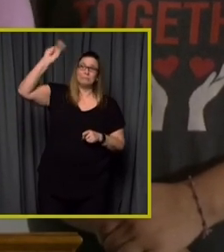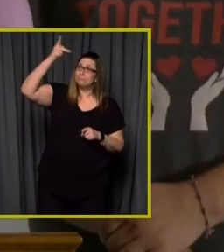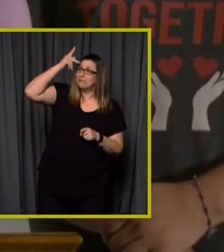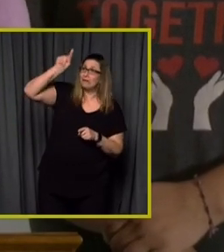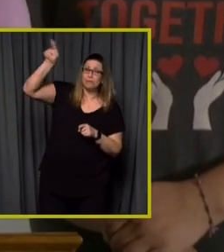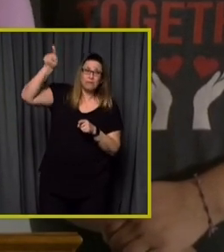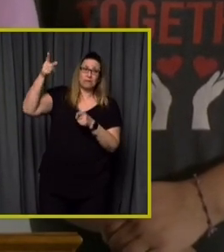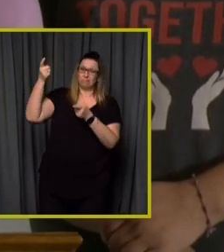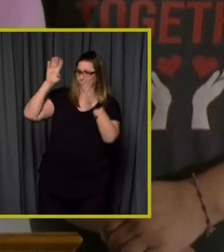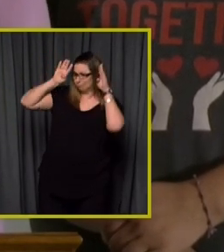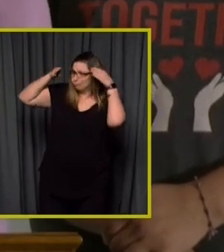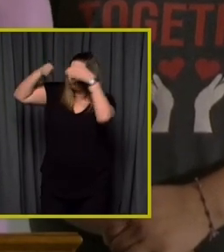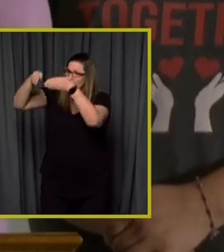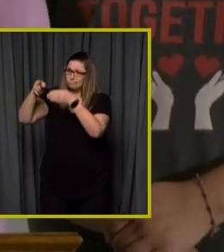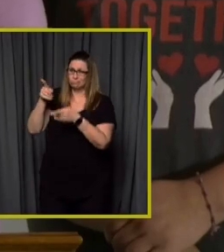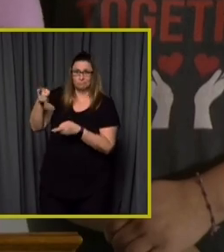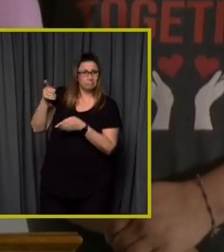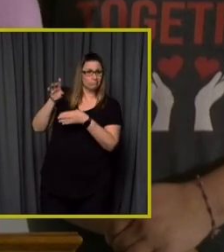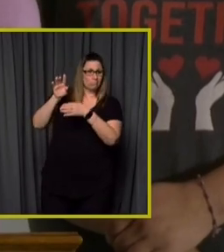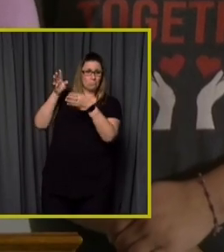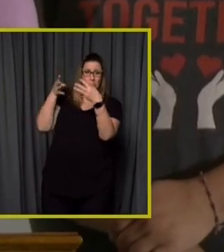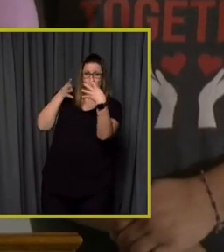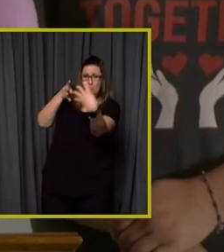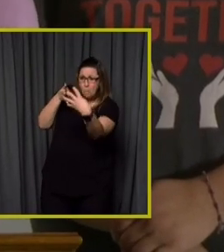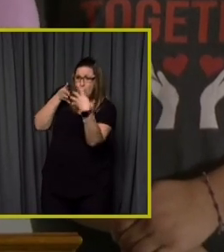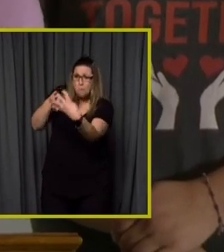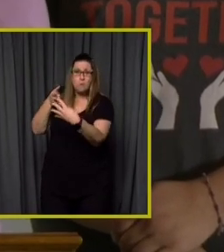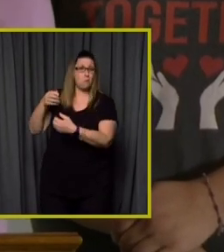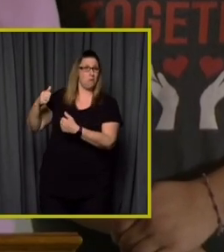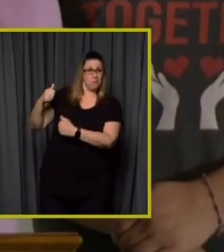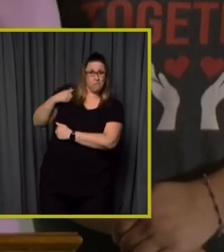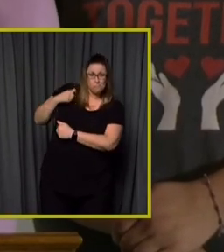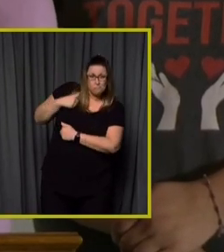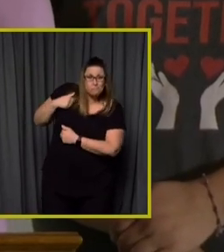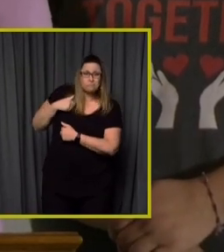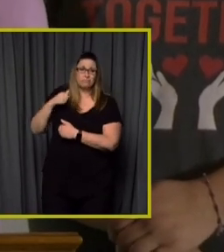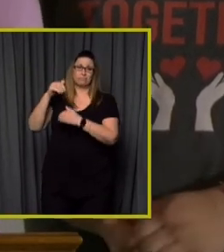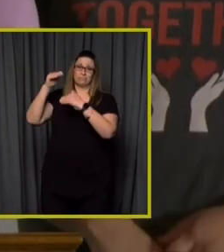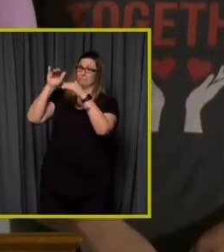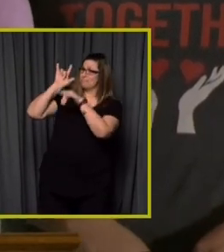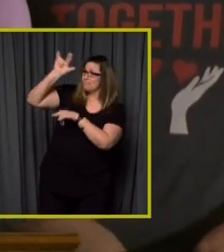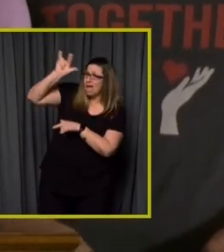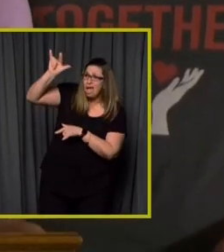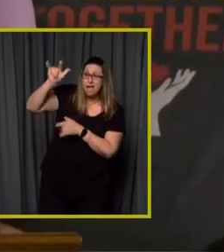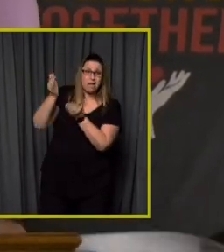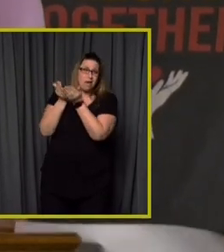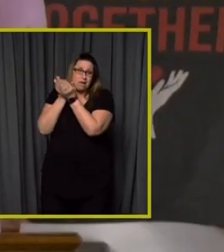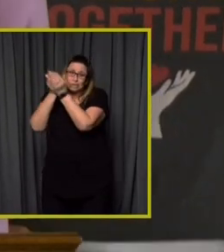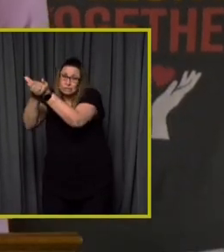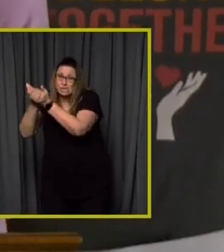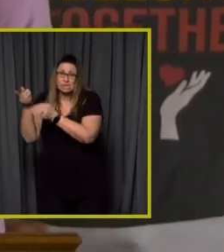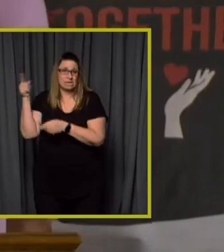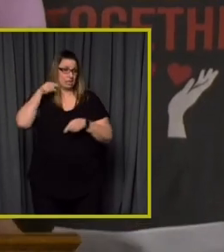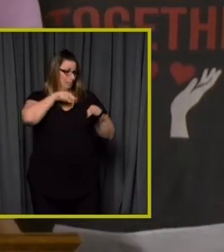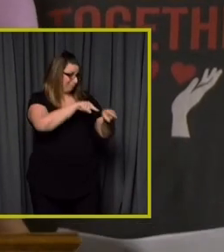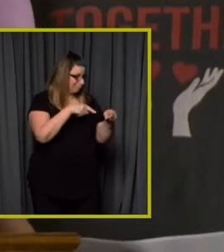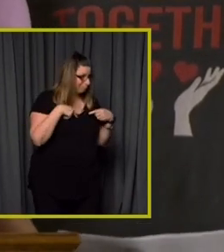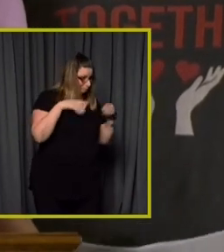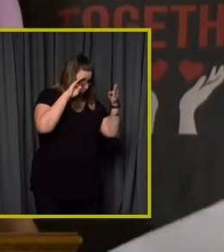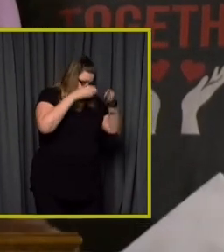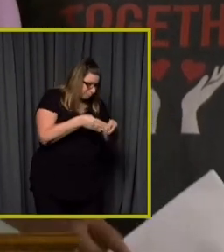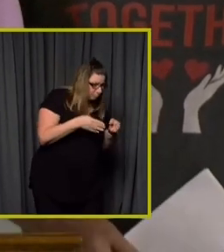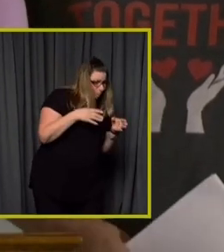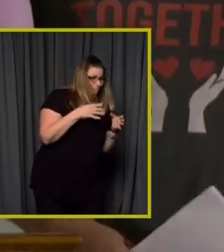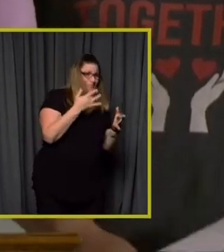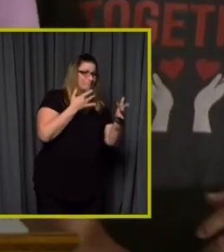against others instead of homes for people here, or medical for people here, or food for